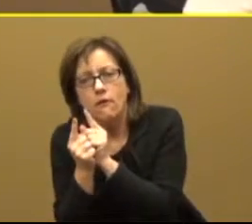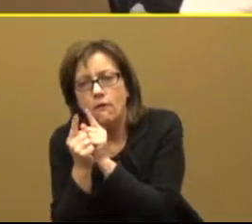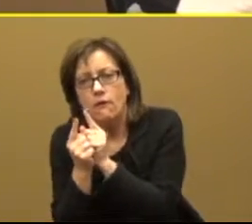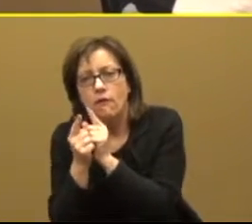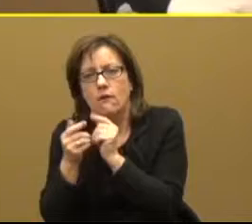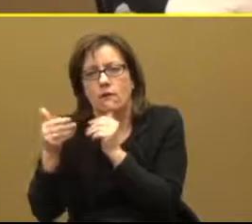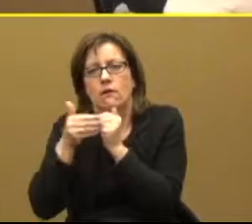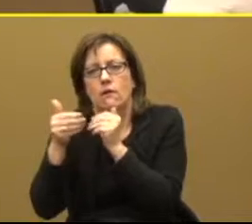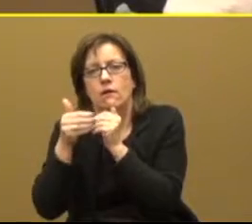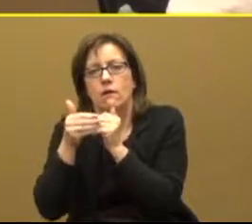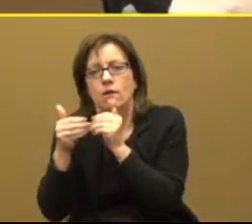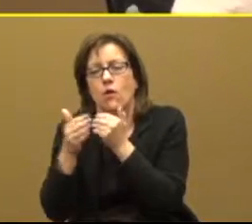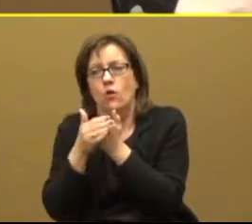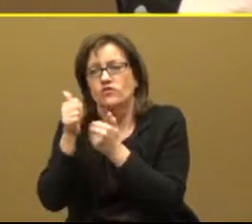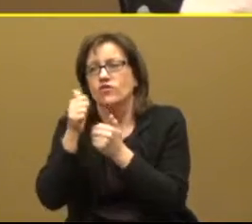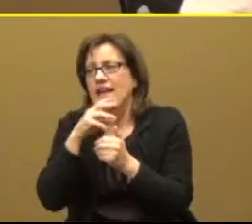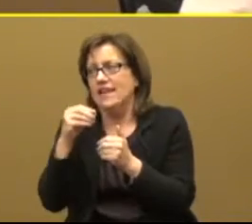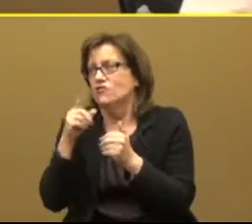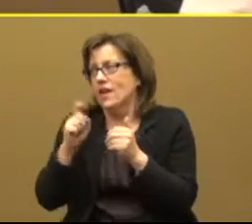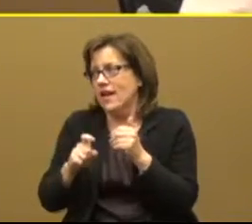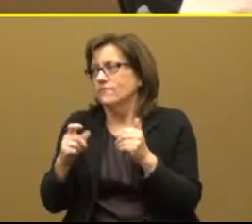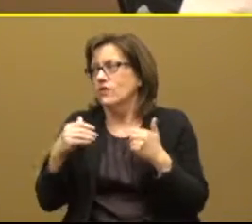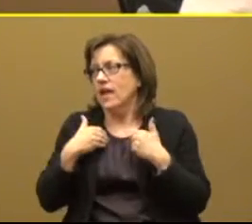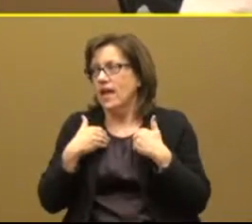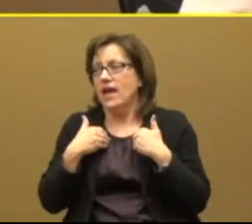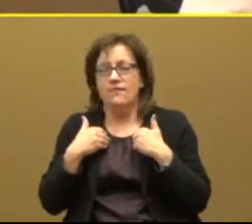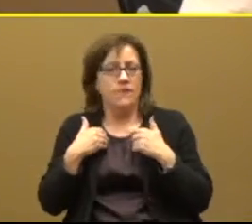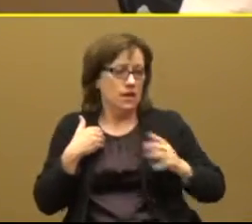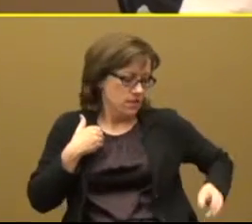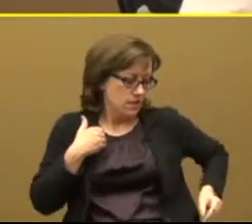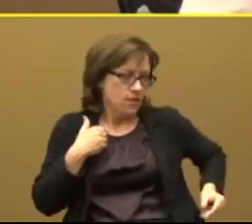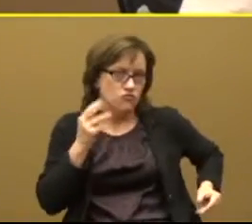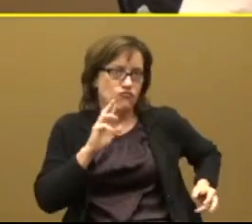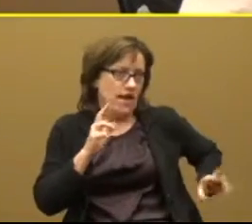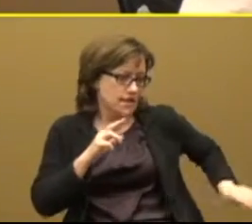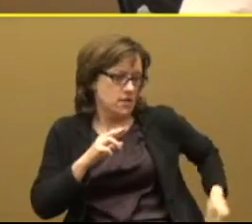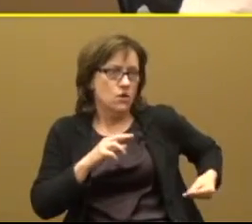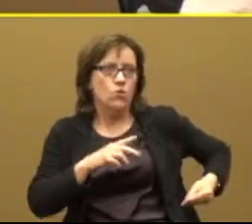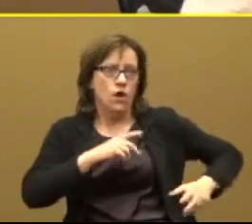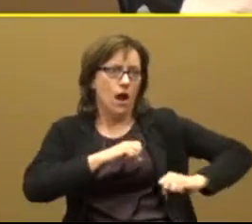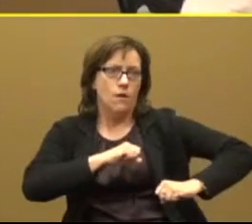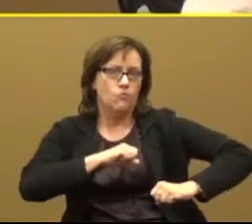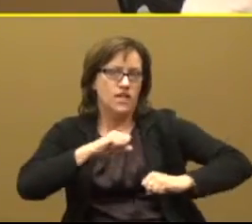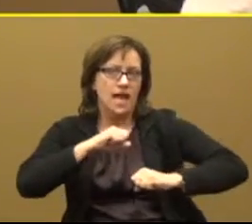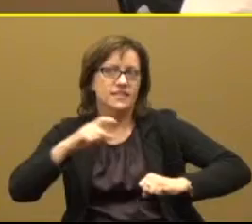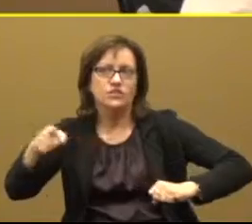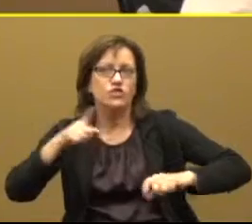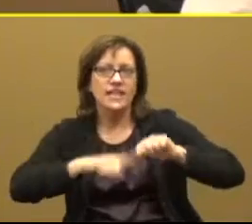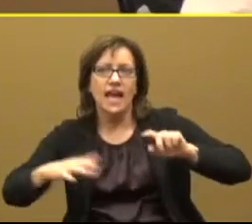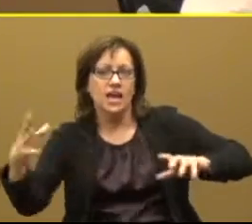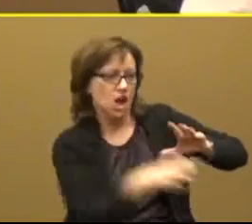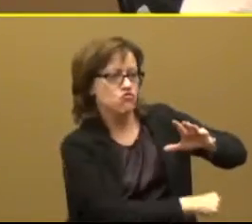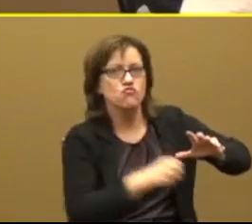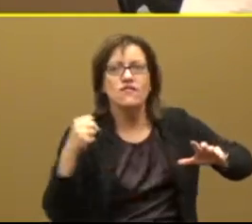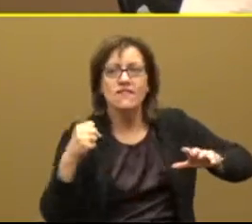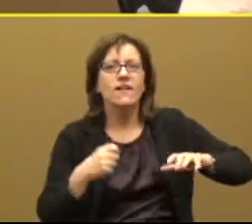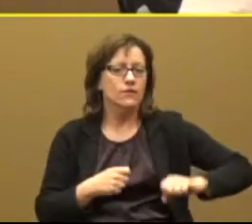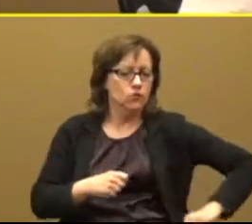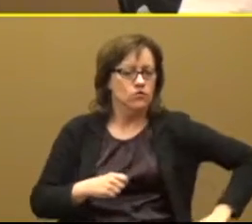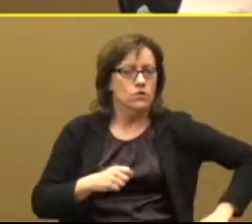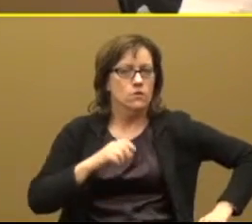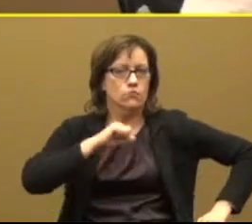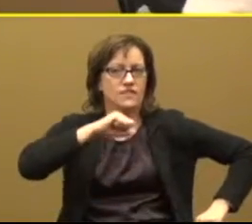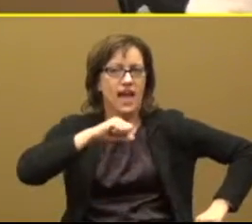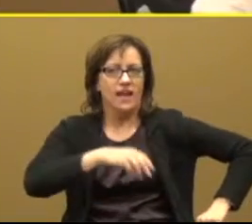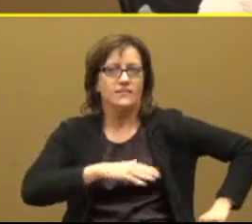student, and you have to have that pretzel where you're kind of under guard in process.